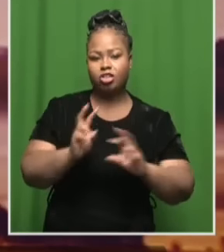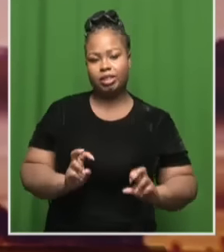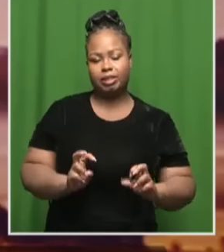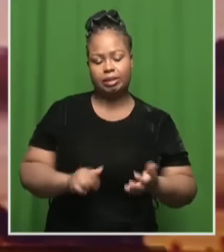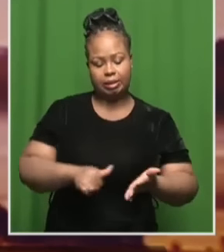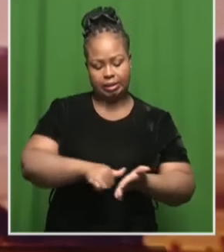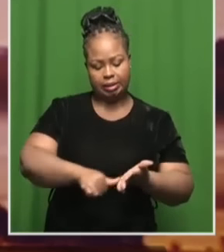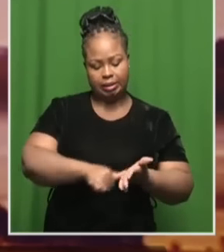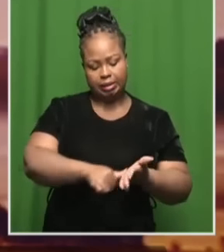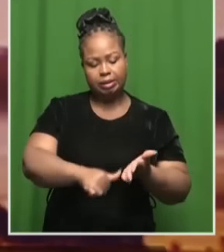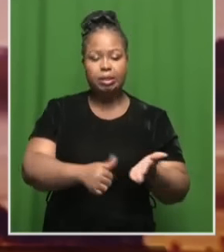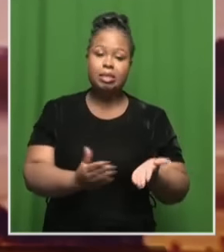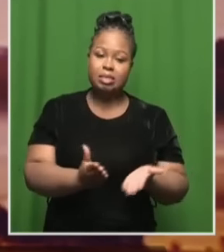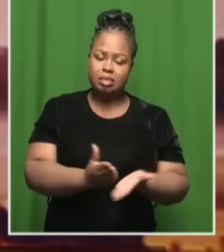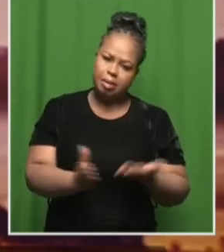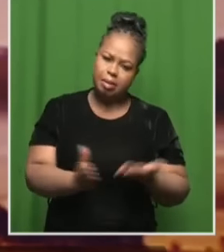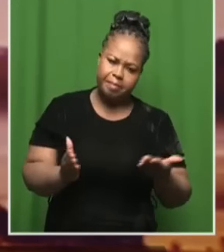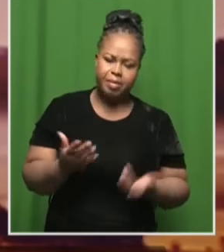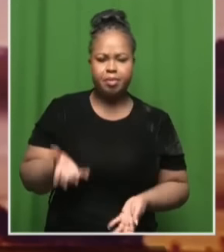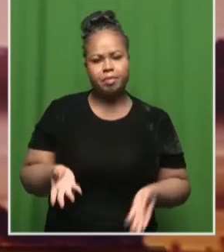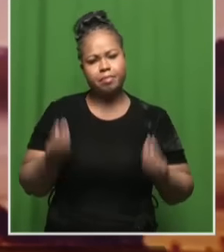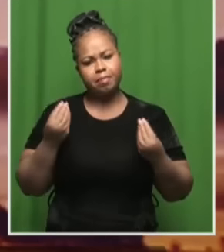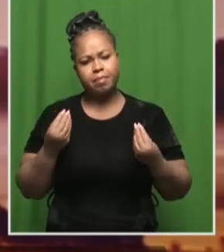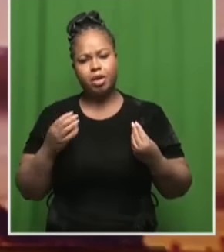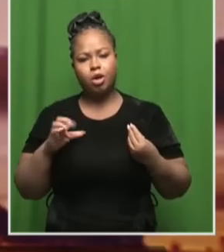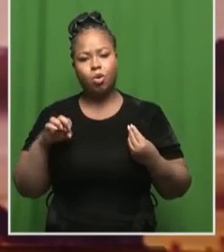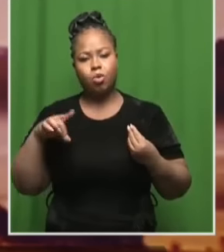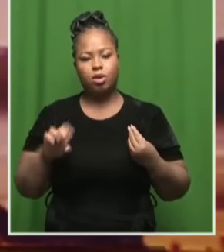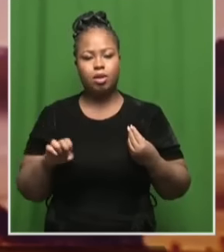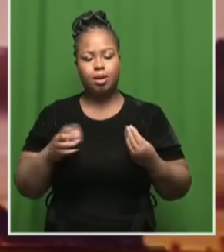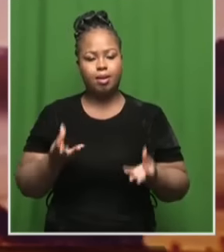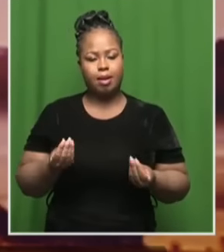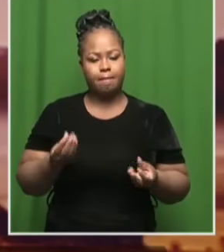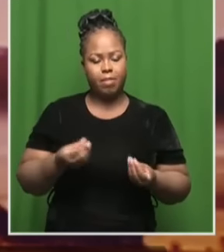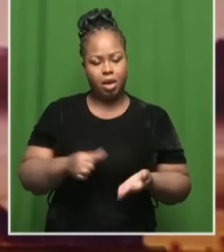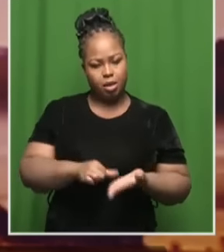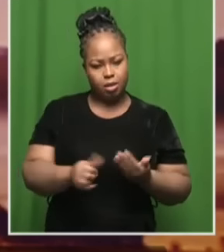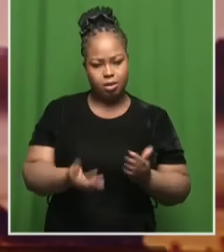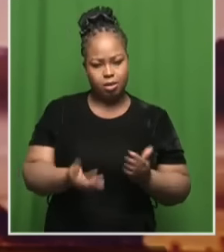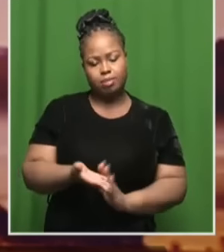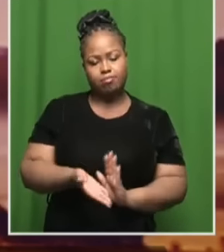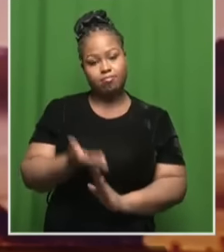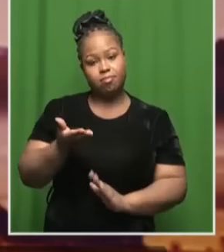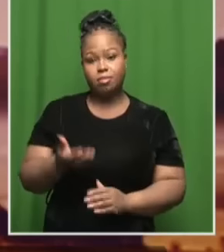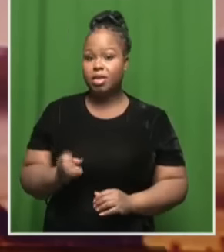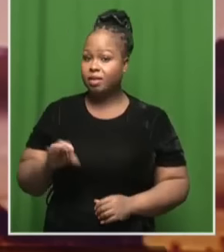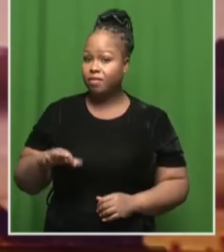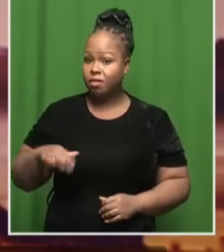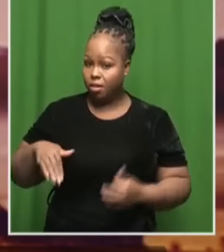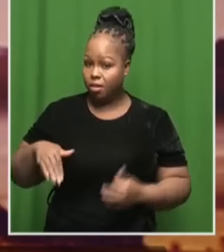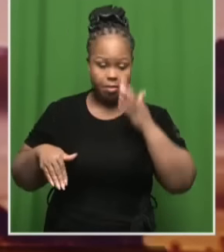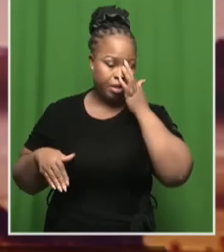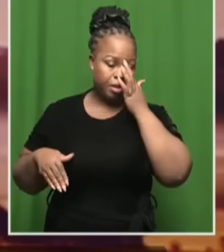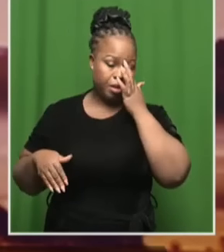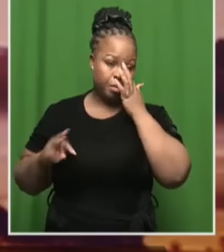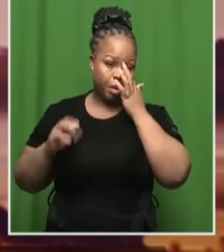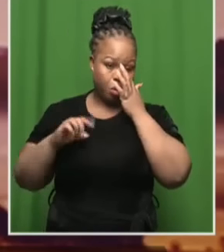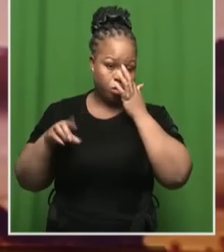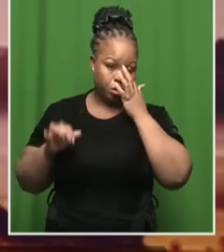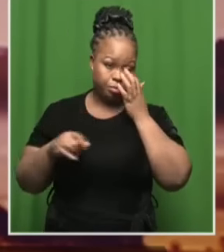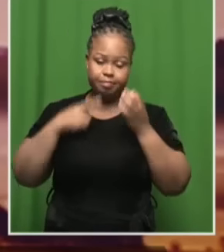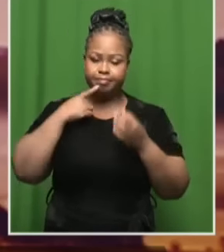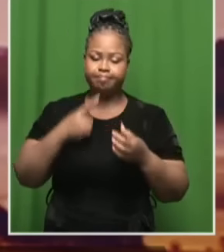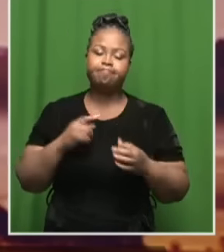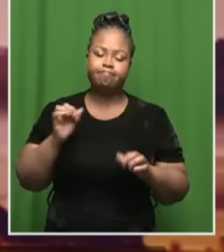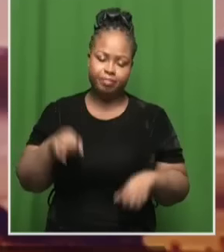some point have received, a number or a code in order to get you moving forward. But if you haven't, Mr. Mulaudzi is quite